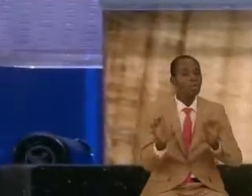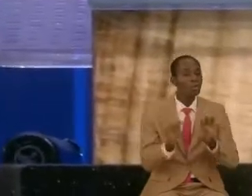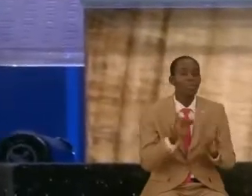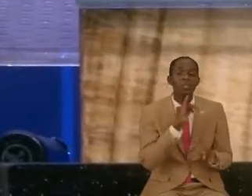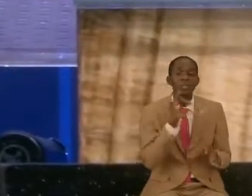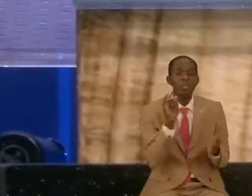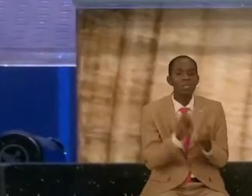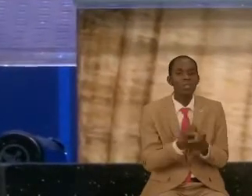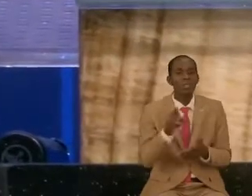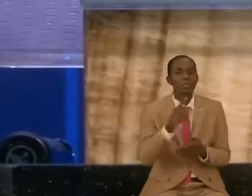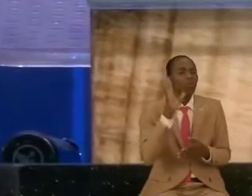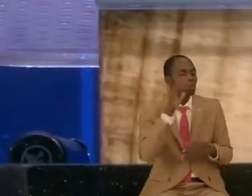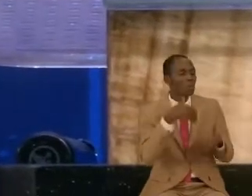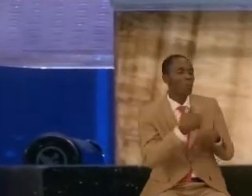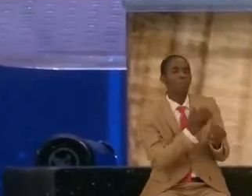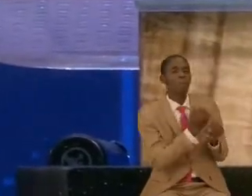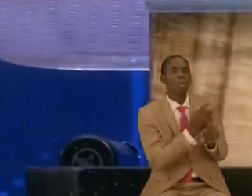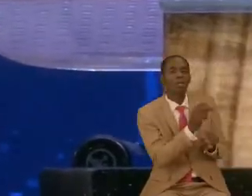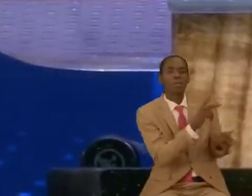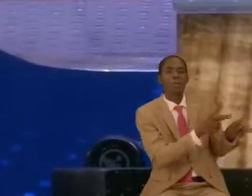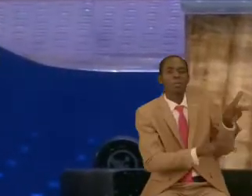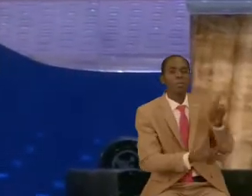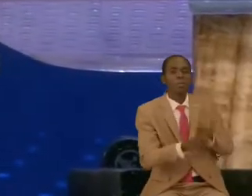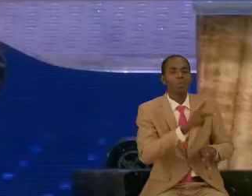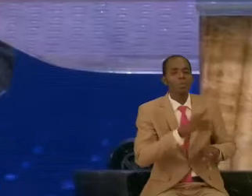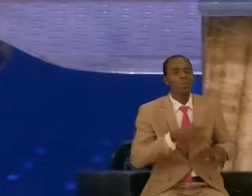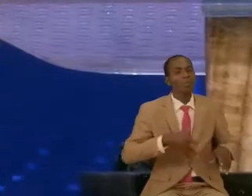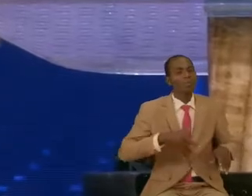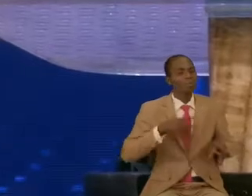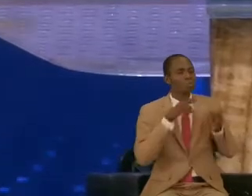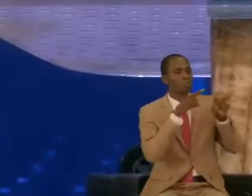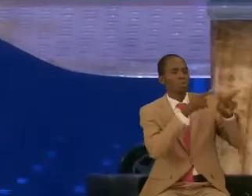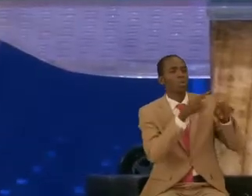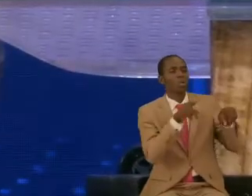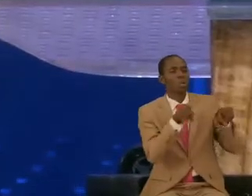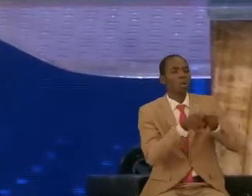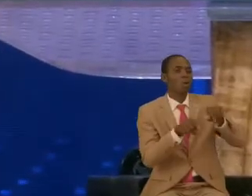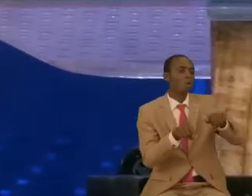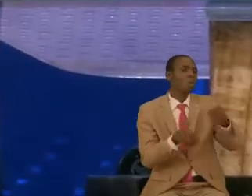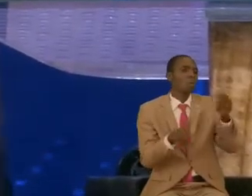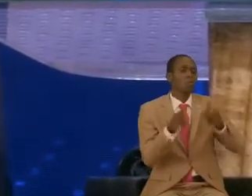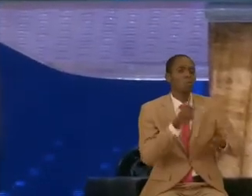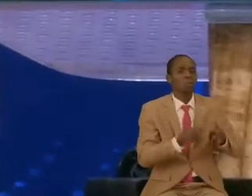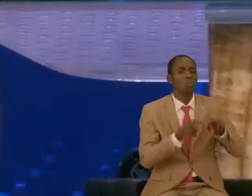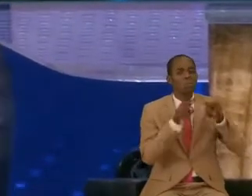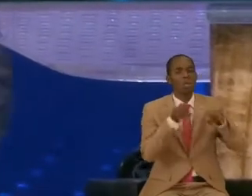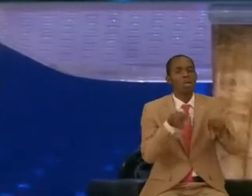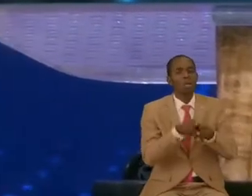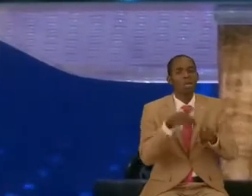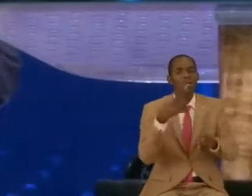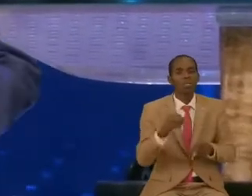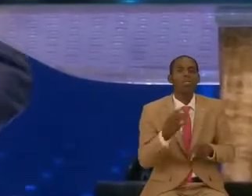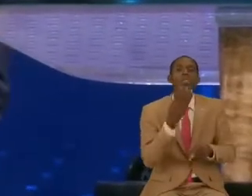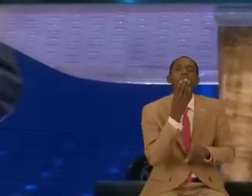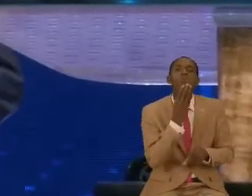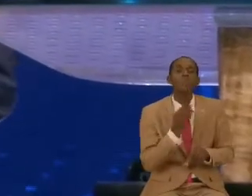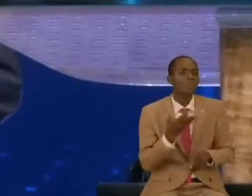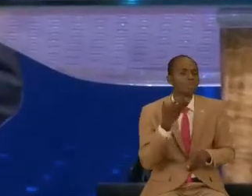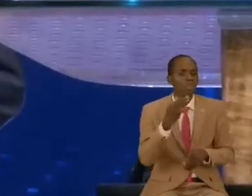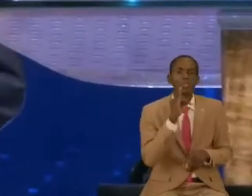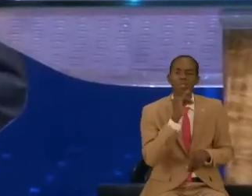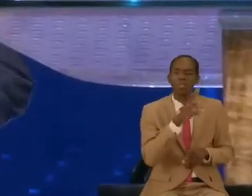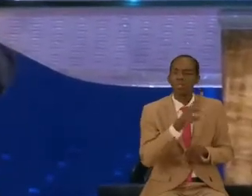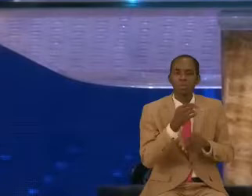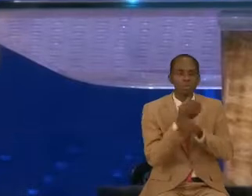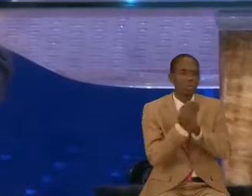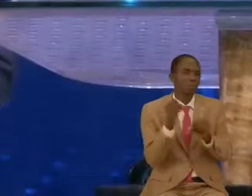you're making them to look like other people, look like the Jews, and look like, there's no salvation